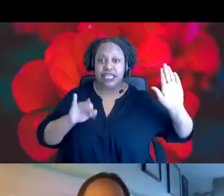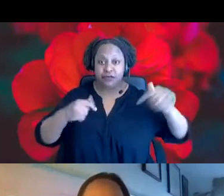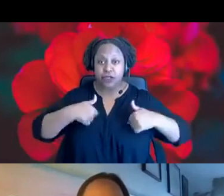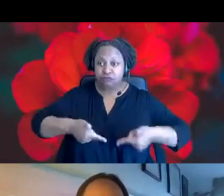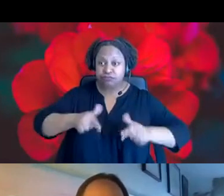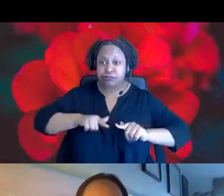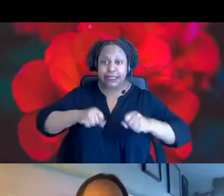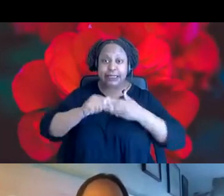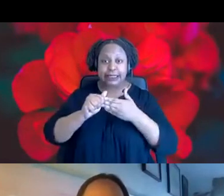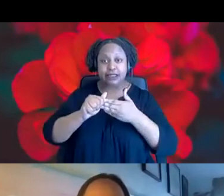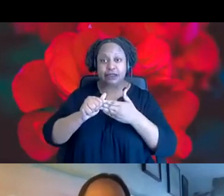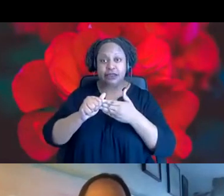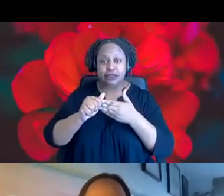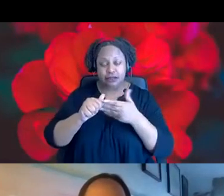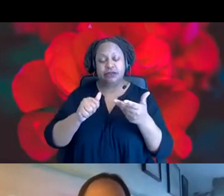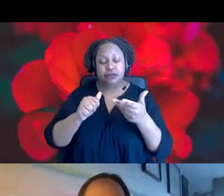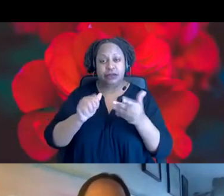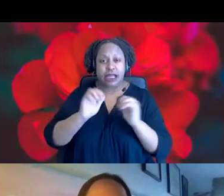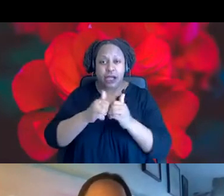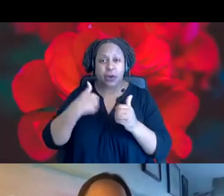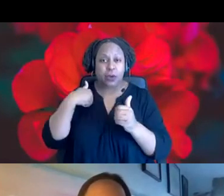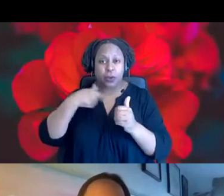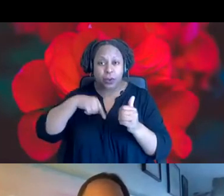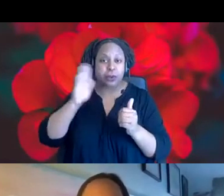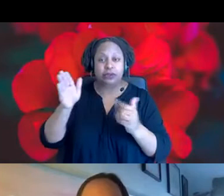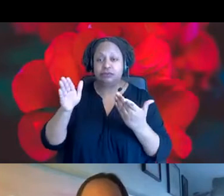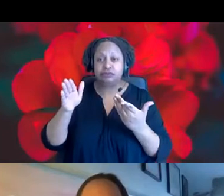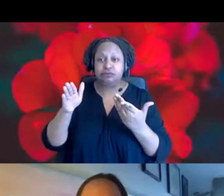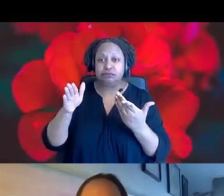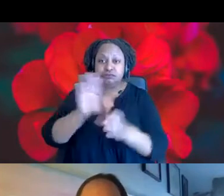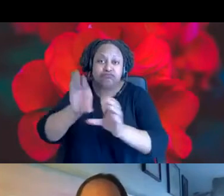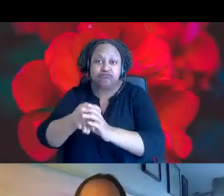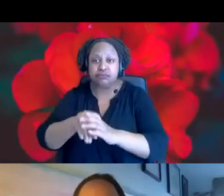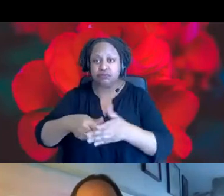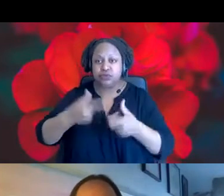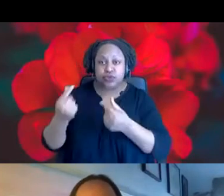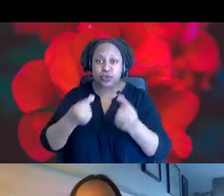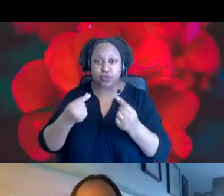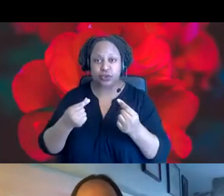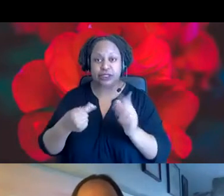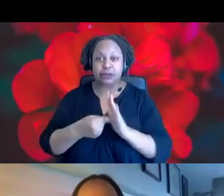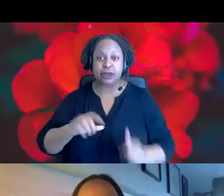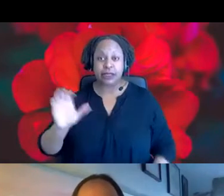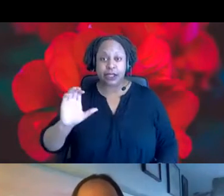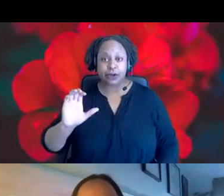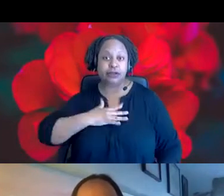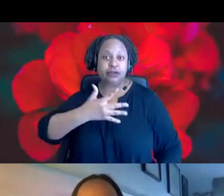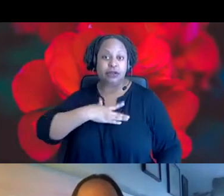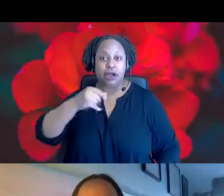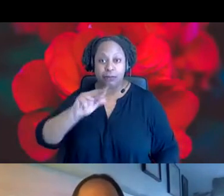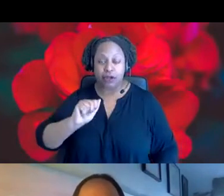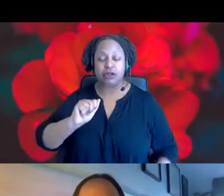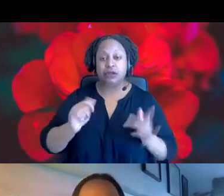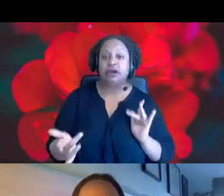I was invited by Calgary Opera to come in and dramaturge a piece. And I have never been asked that before, but